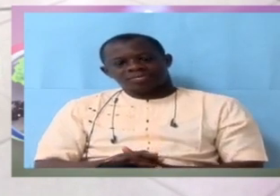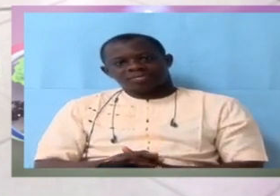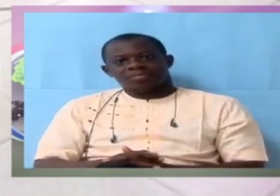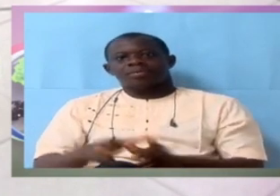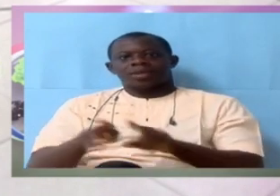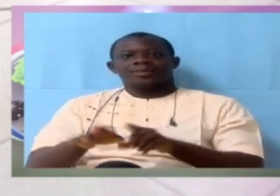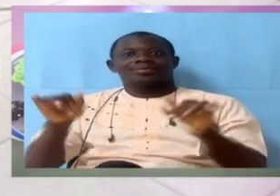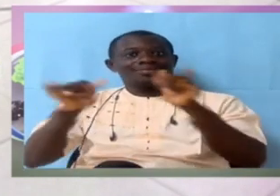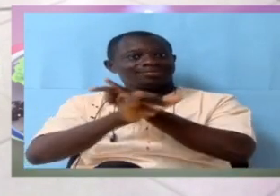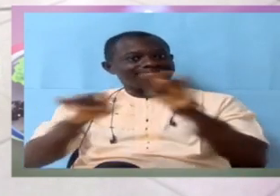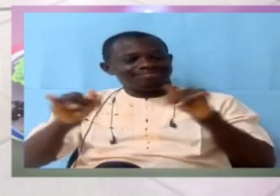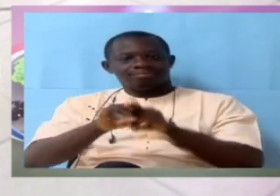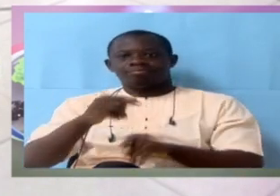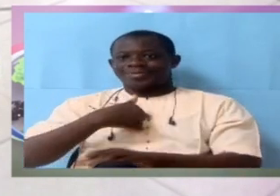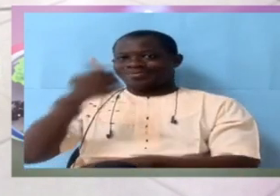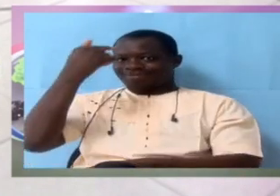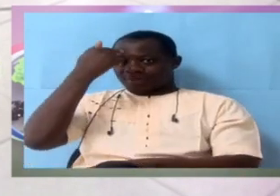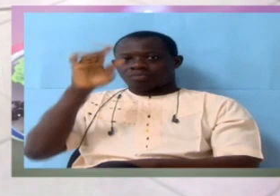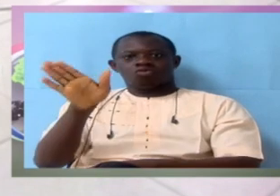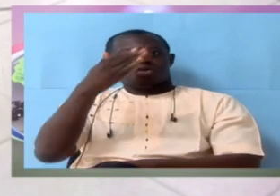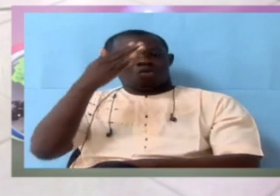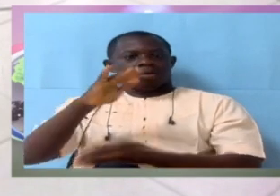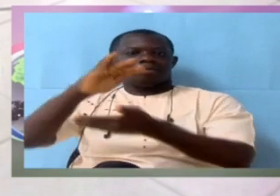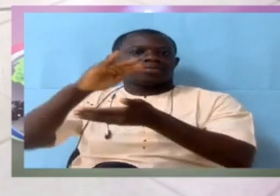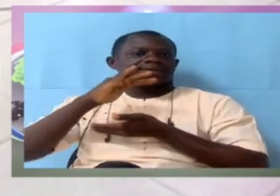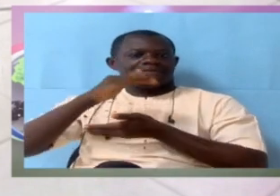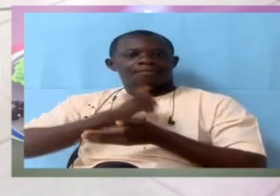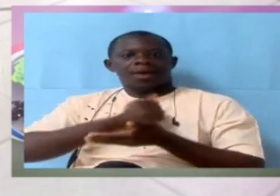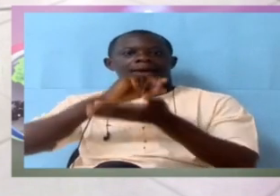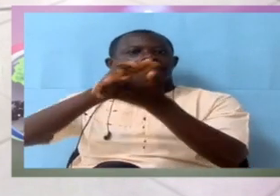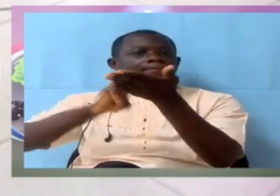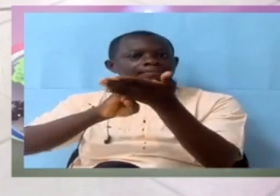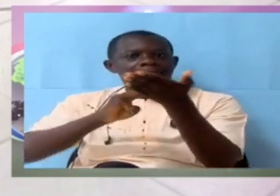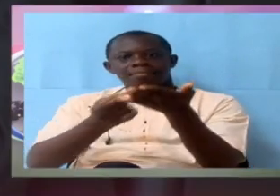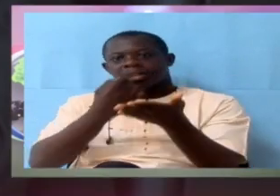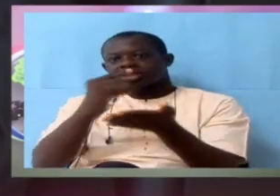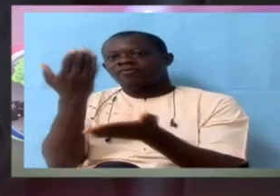But still, I went on having my medicine from Banjul.